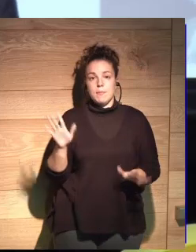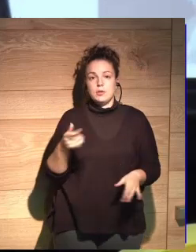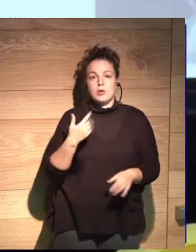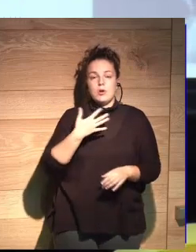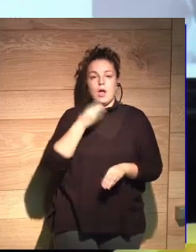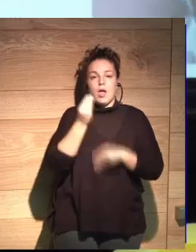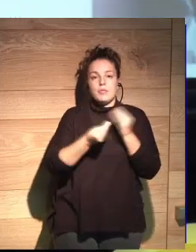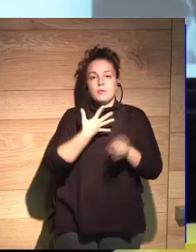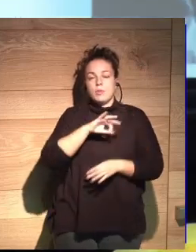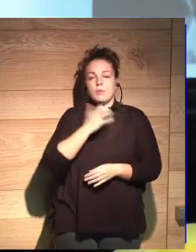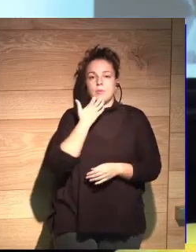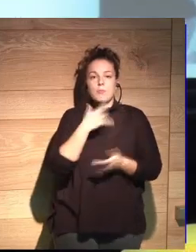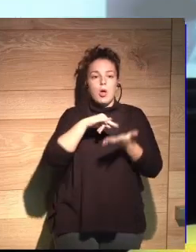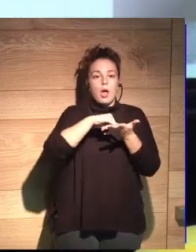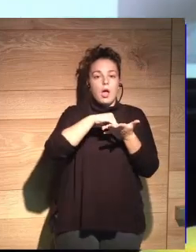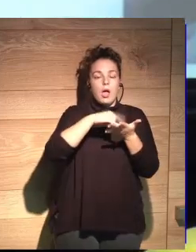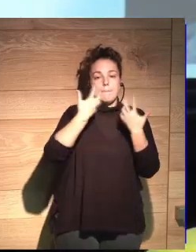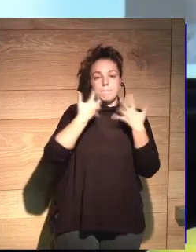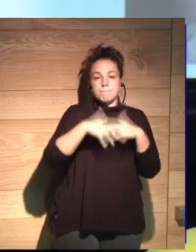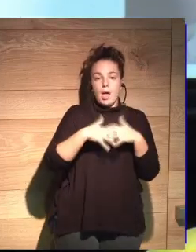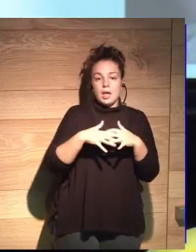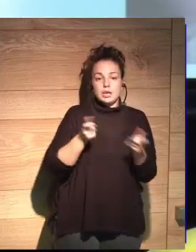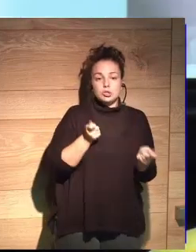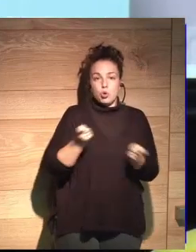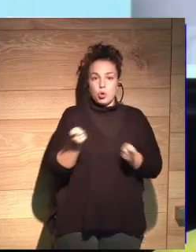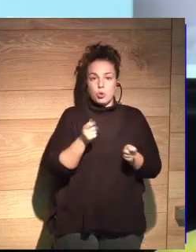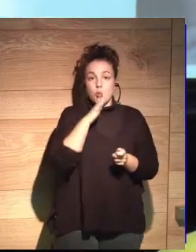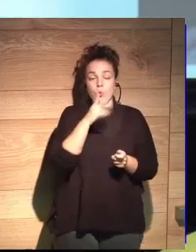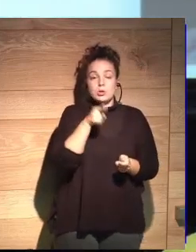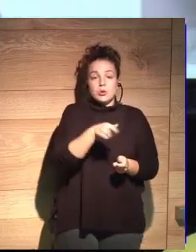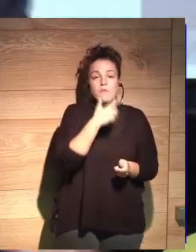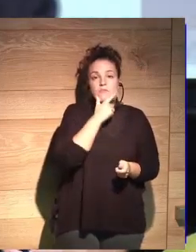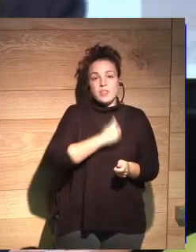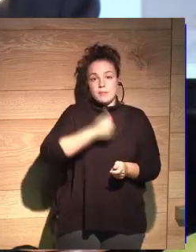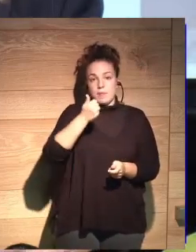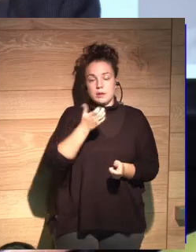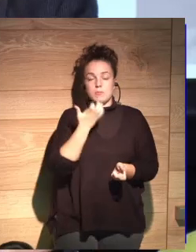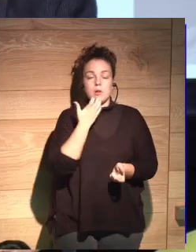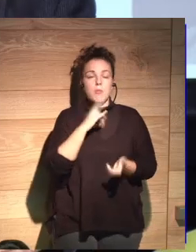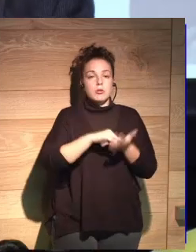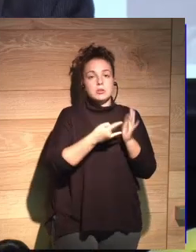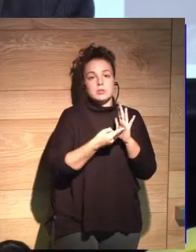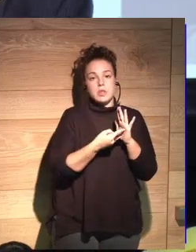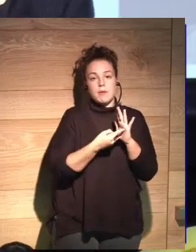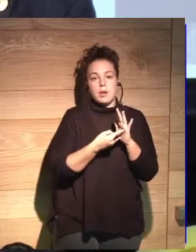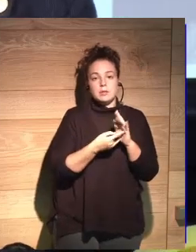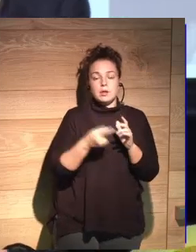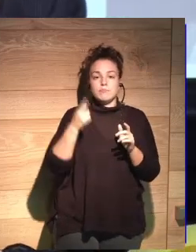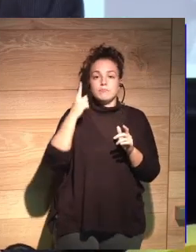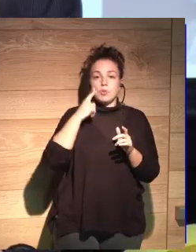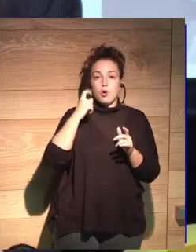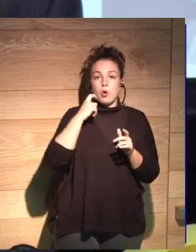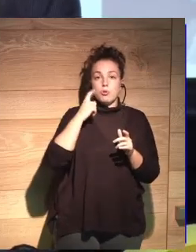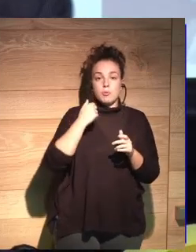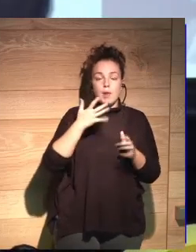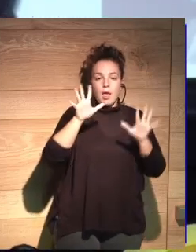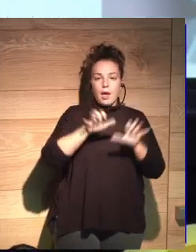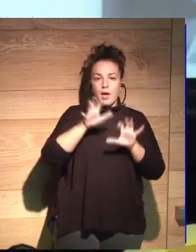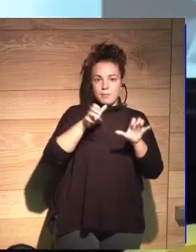simple. Making a system that learns our habits and helps us develop them, that's complicated and